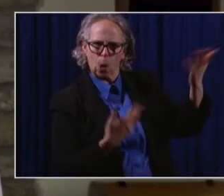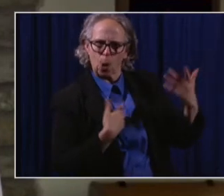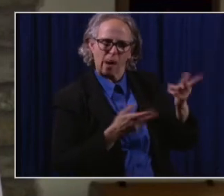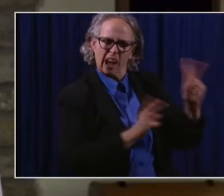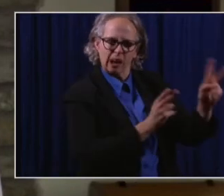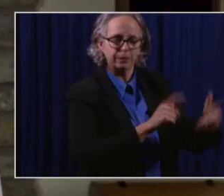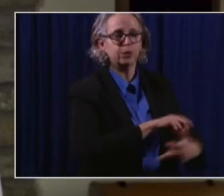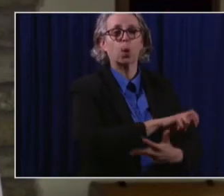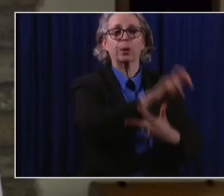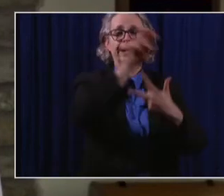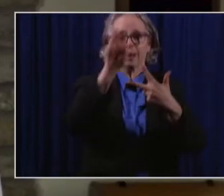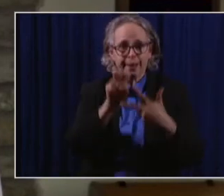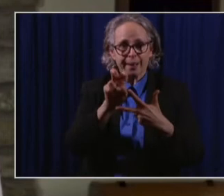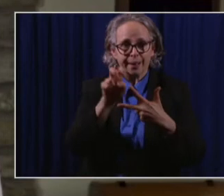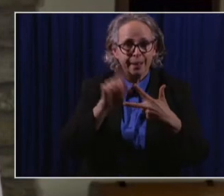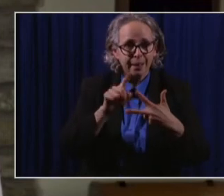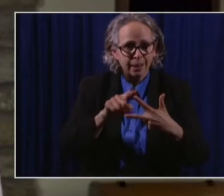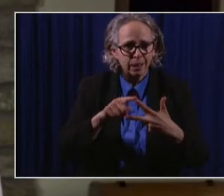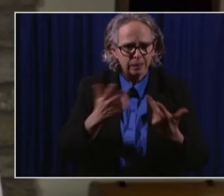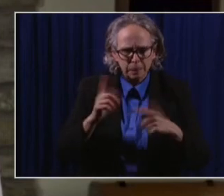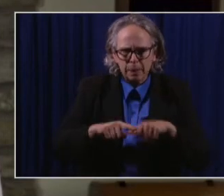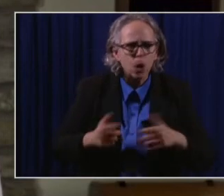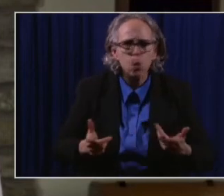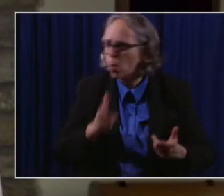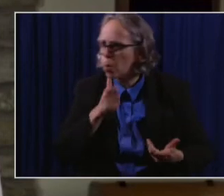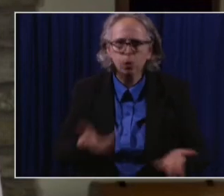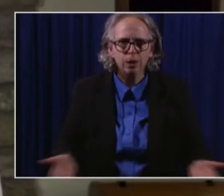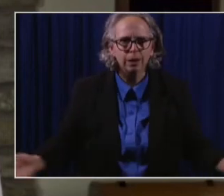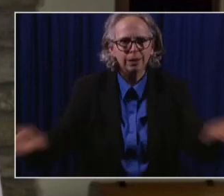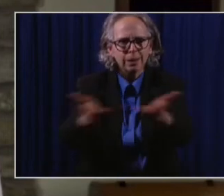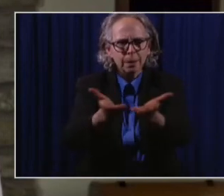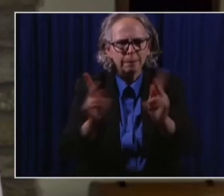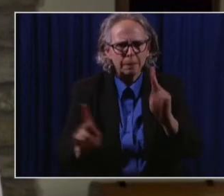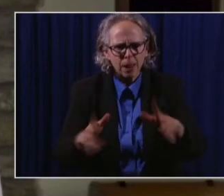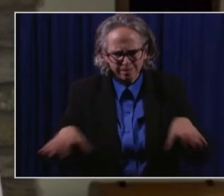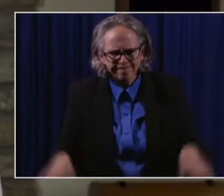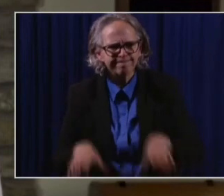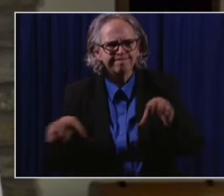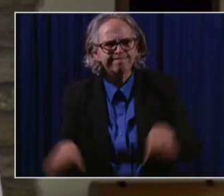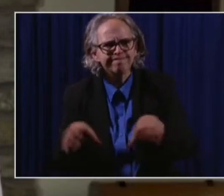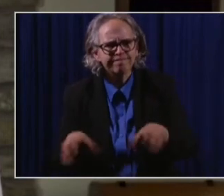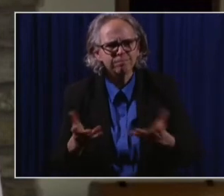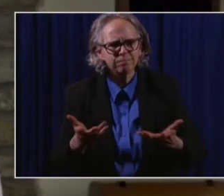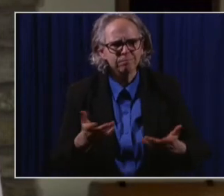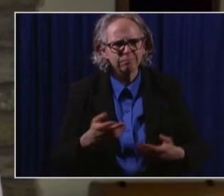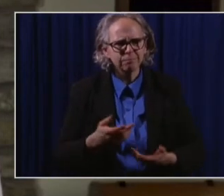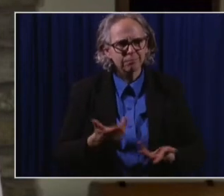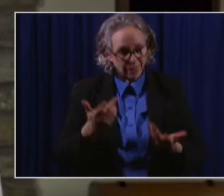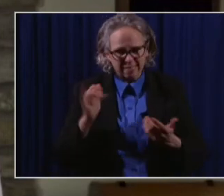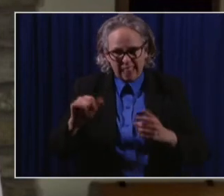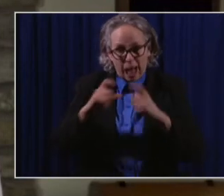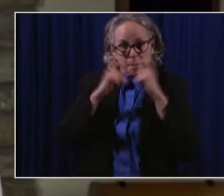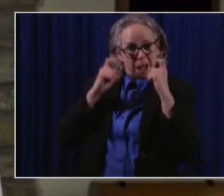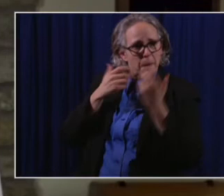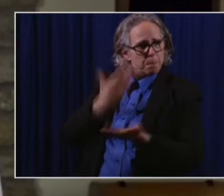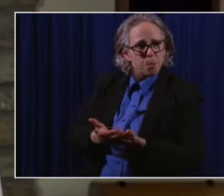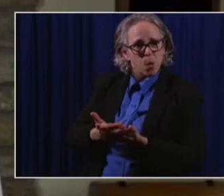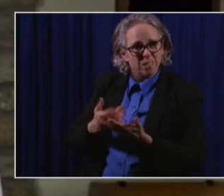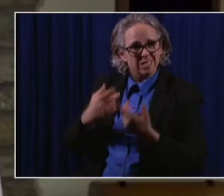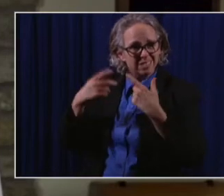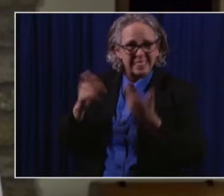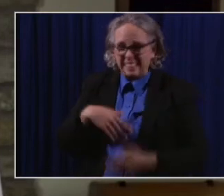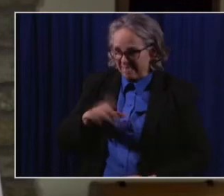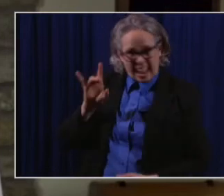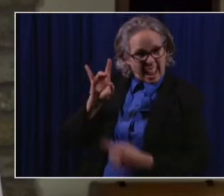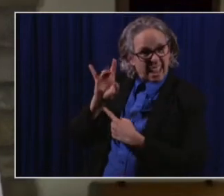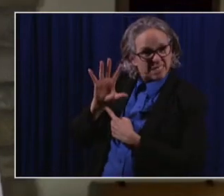what works. We know masks work. And literally, if 80% of the people of this state would wear masks and